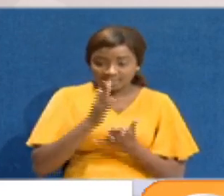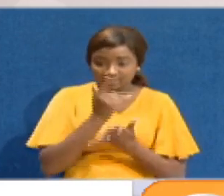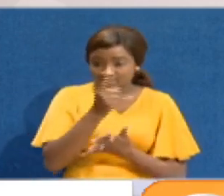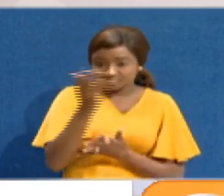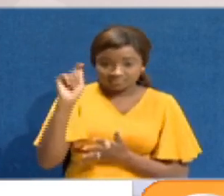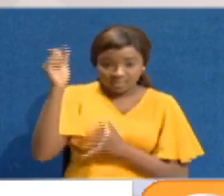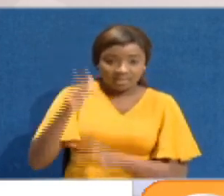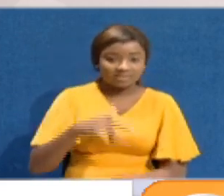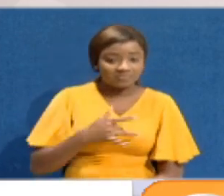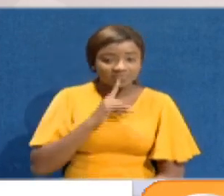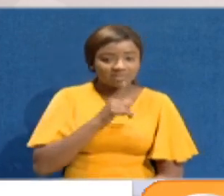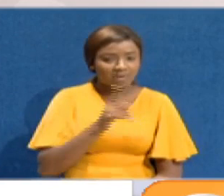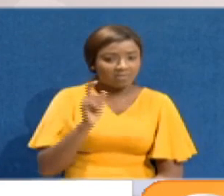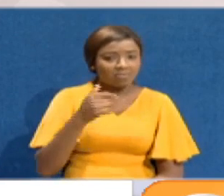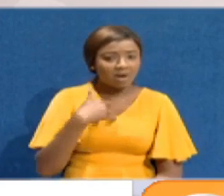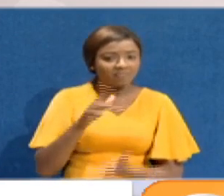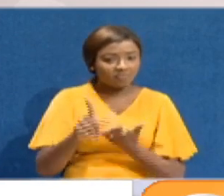debt, but what does this mean for them?